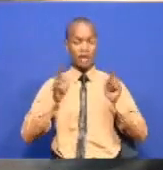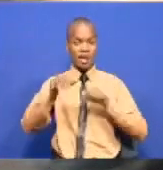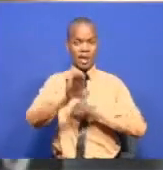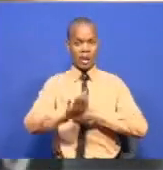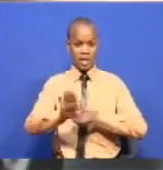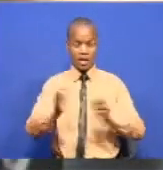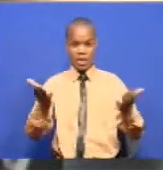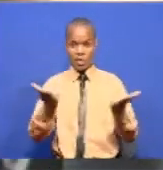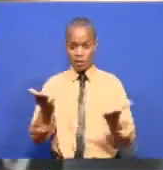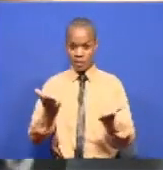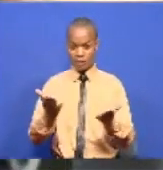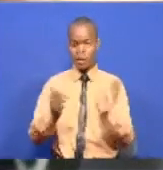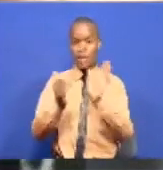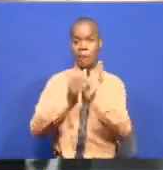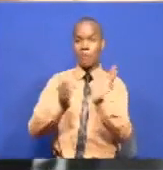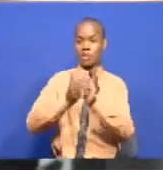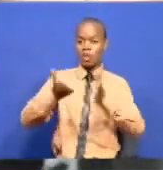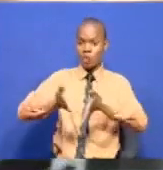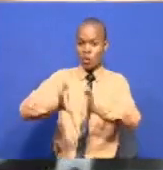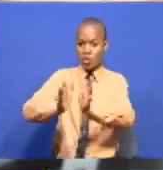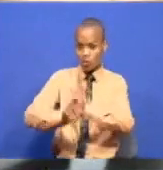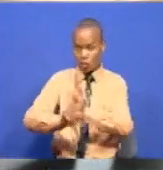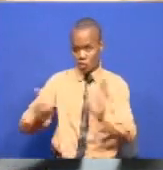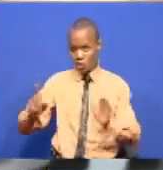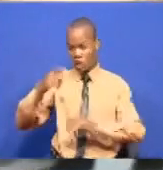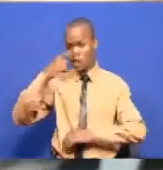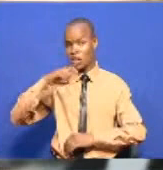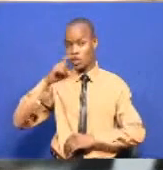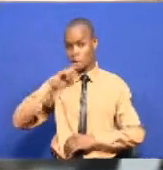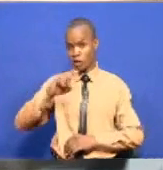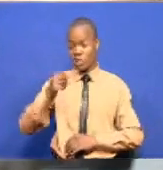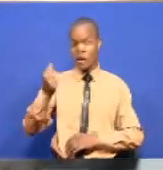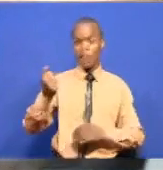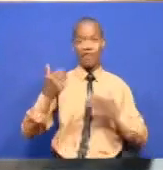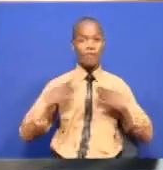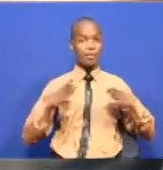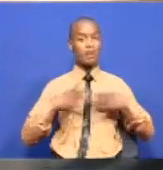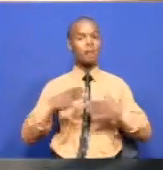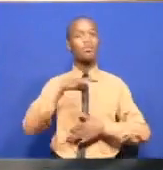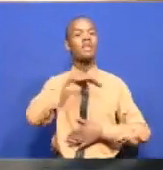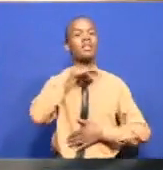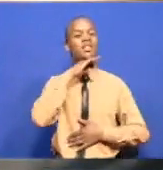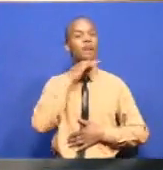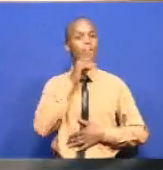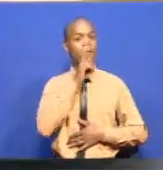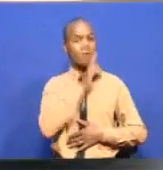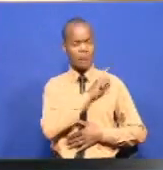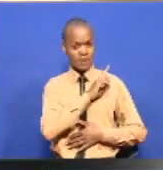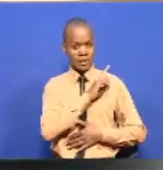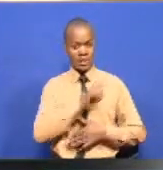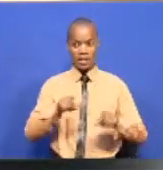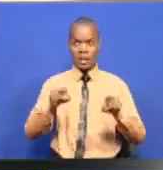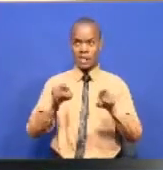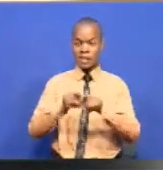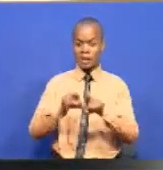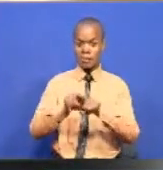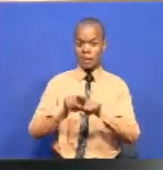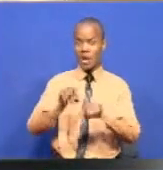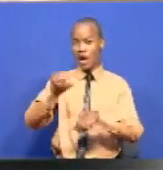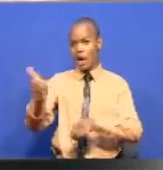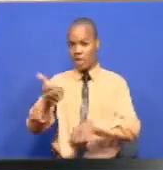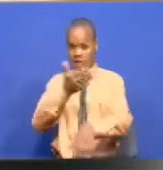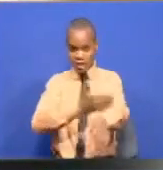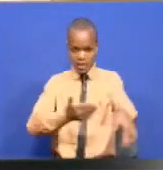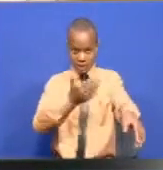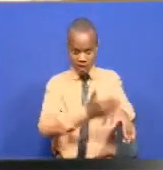the busy Machakos-Kitui highway. Five people are reported to have lost their lives in the accident, with scores injured.